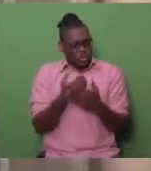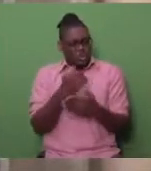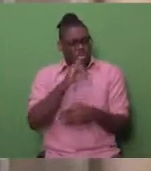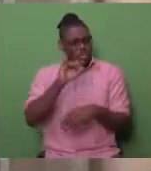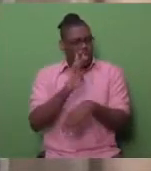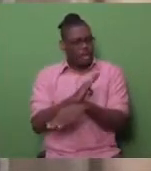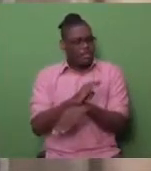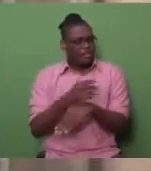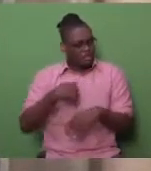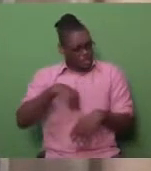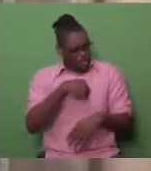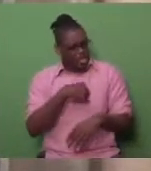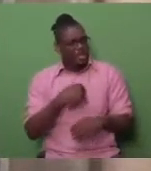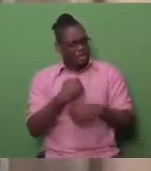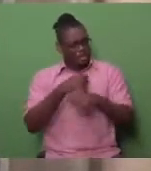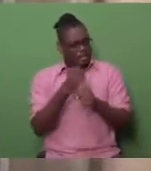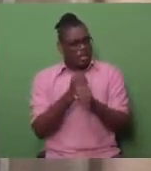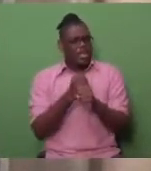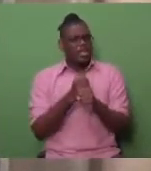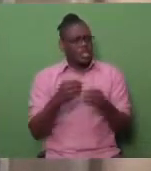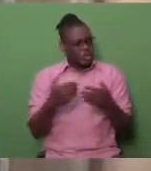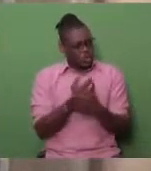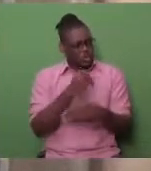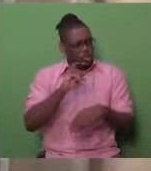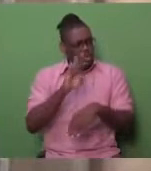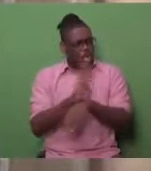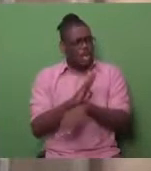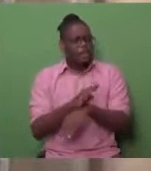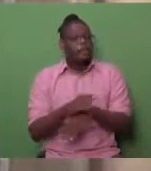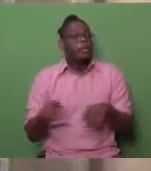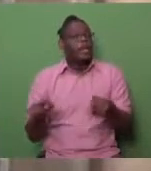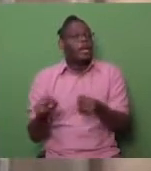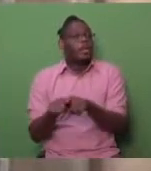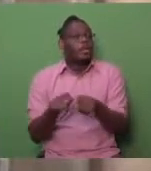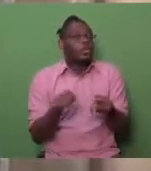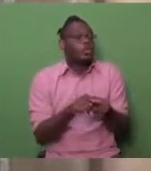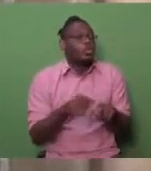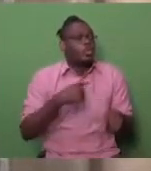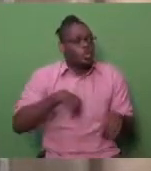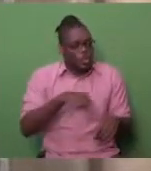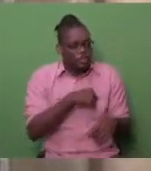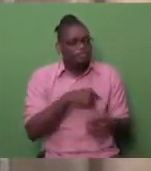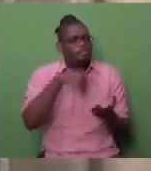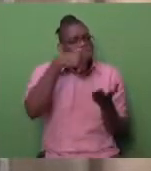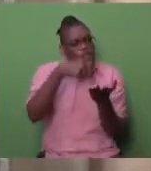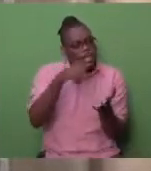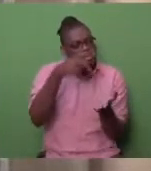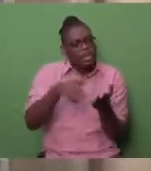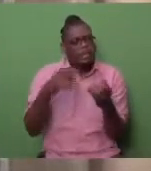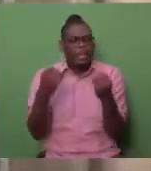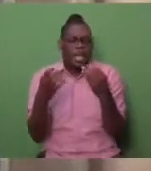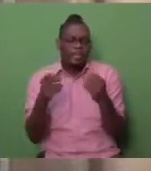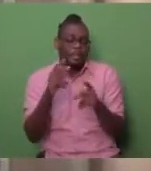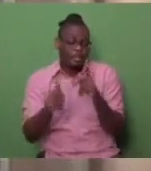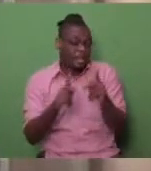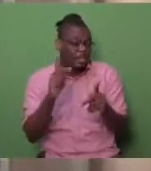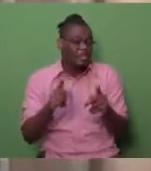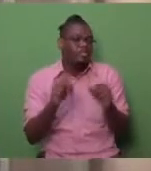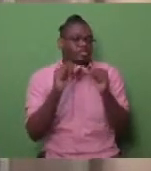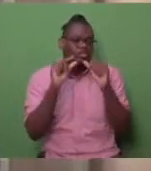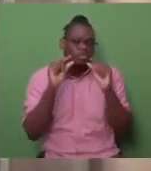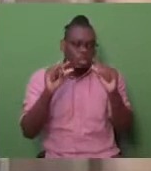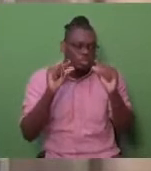And not only did we do that, we raised the minimum wage. Not once. We raised the minimum wage twice. We took it from